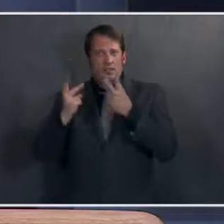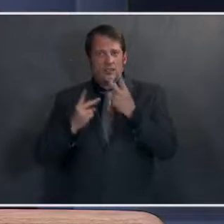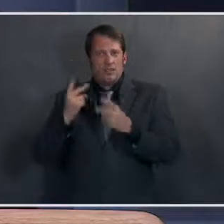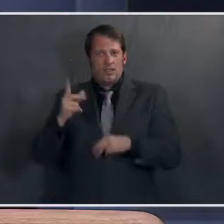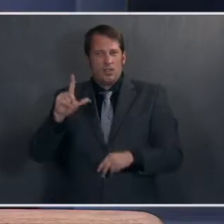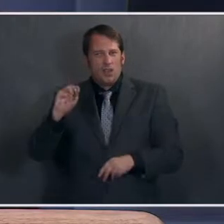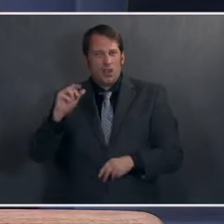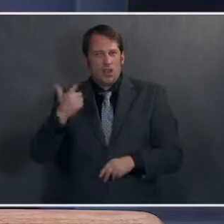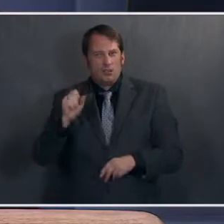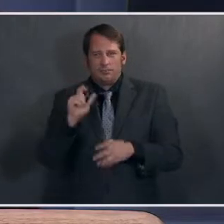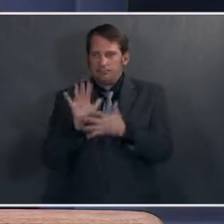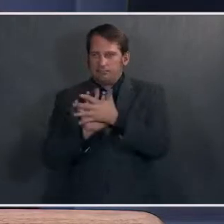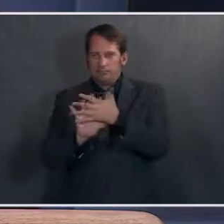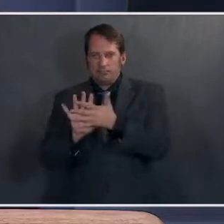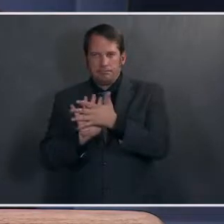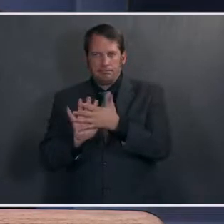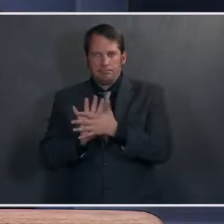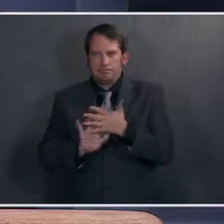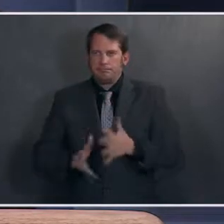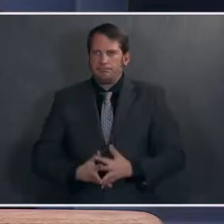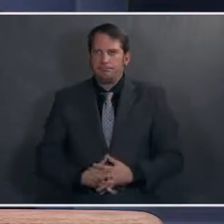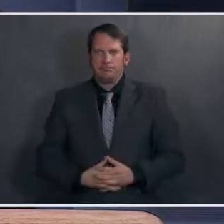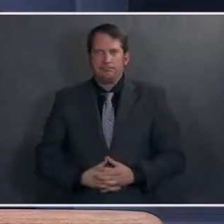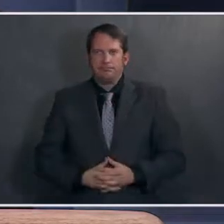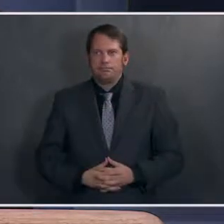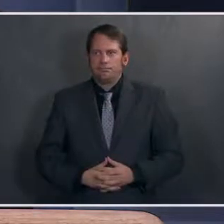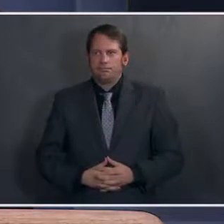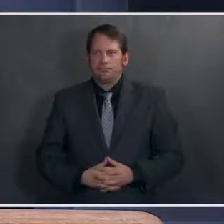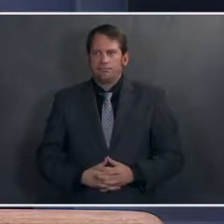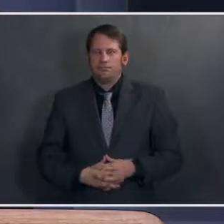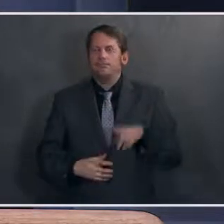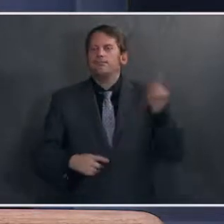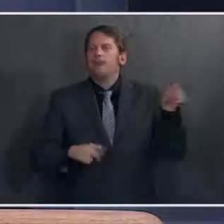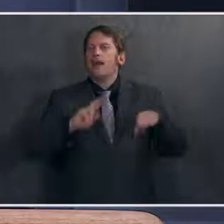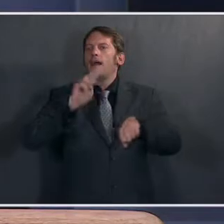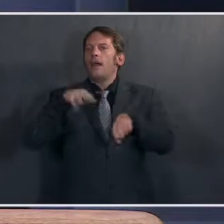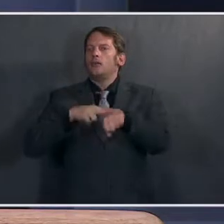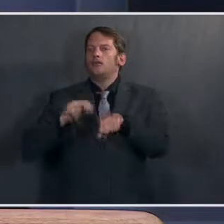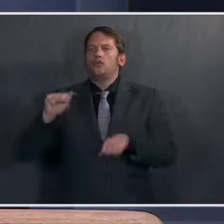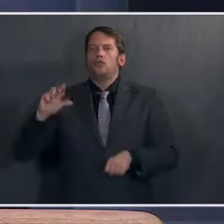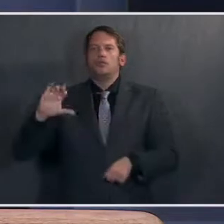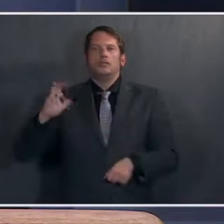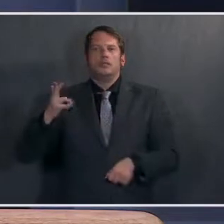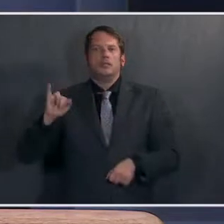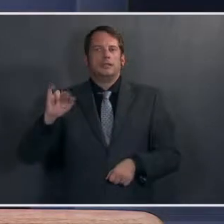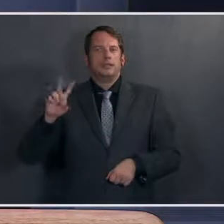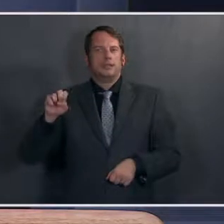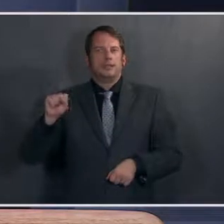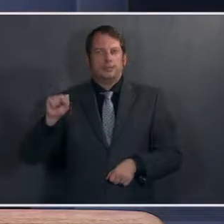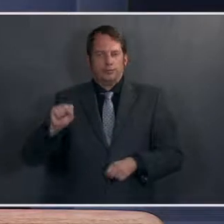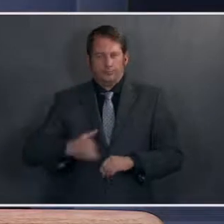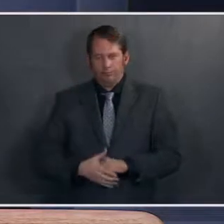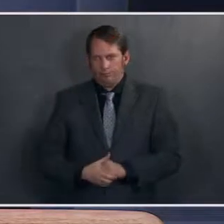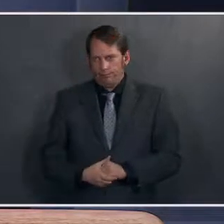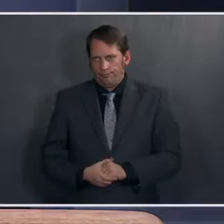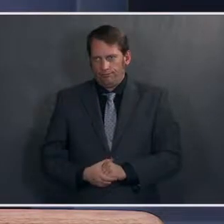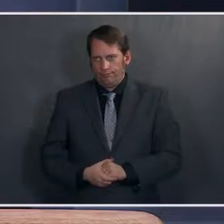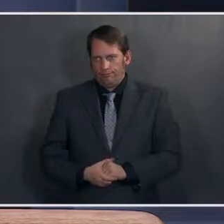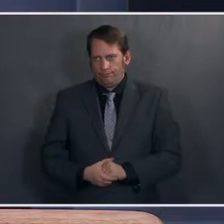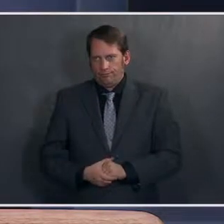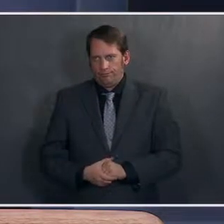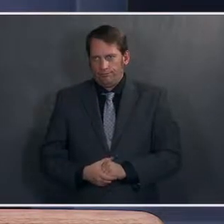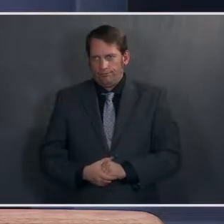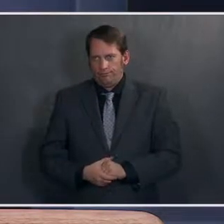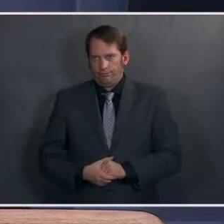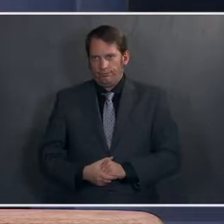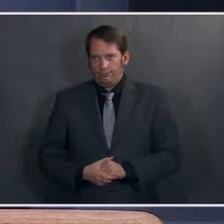of the National Archives, so I'd certainly point you to there. And in terms of the our plans to release the visitor logs,